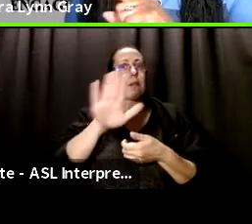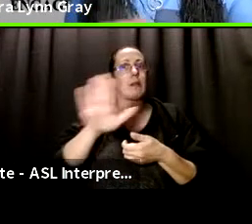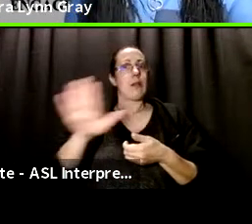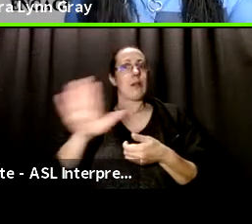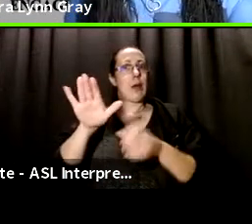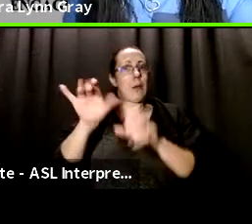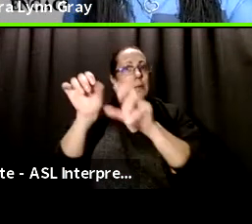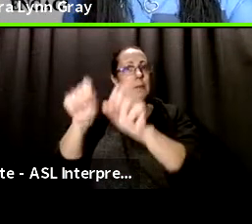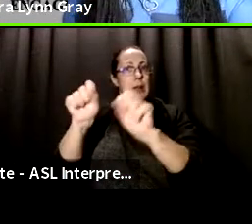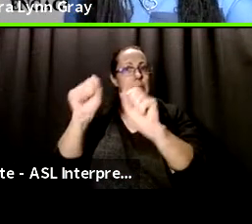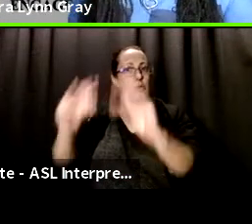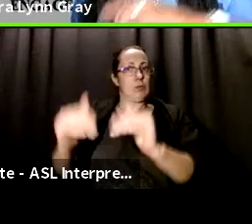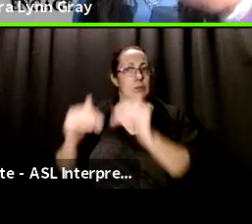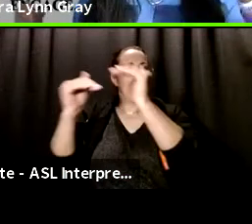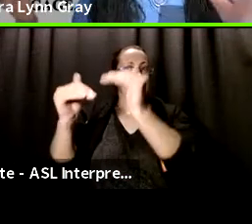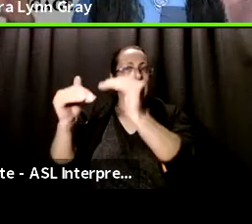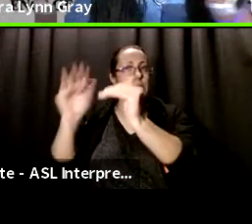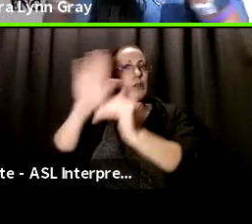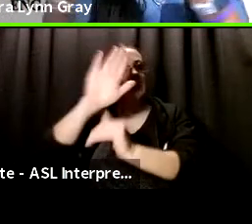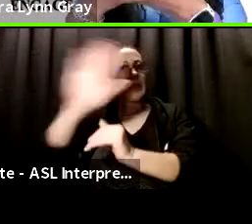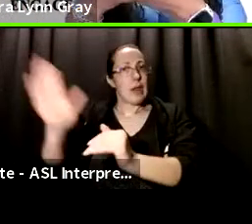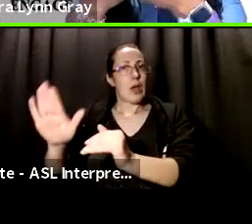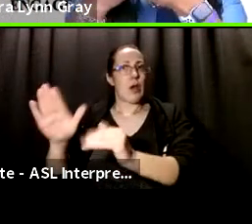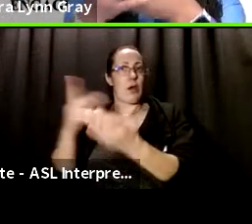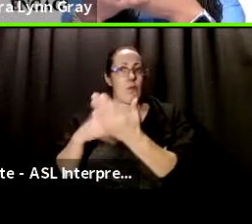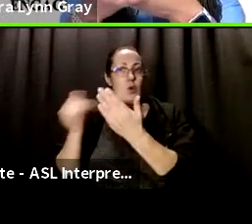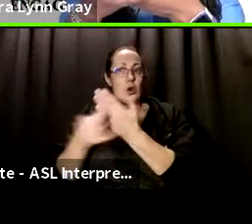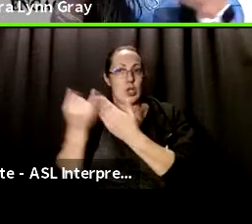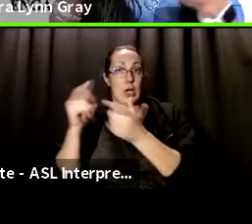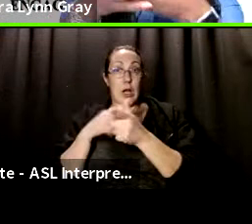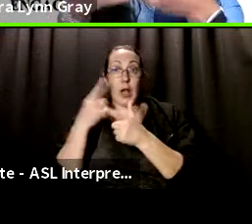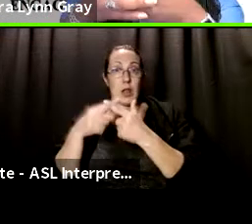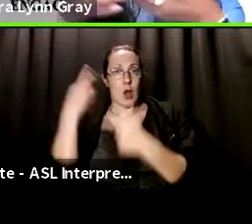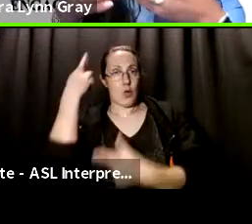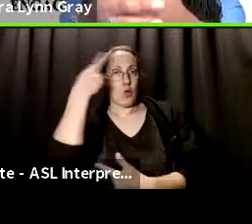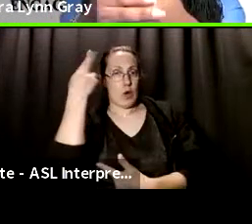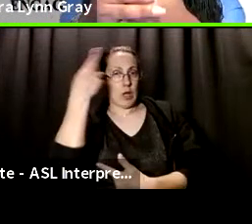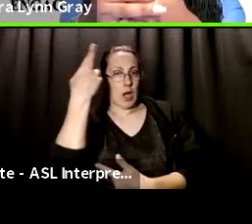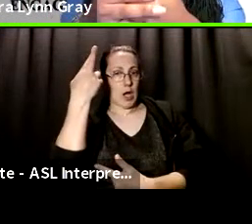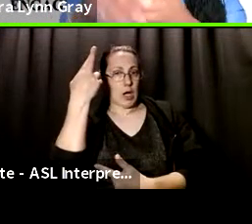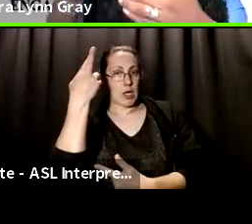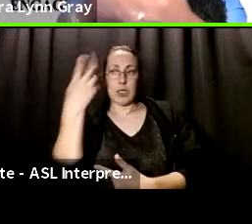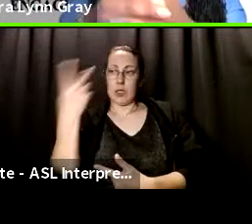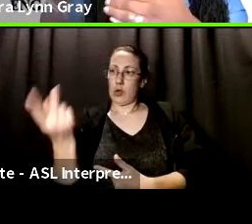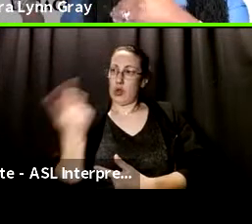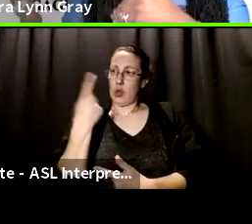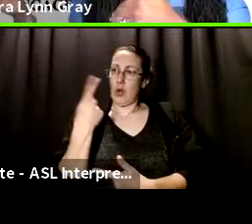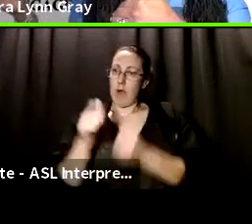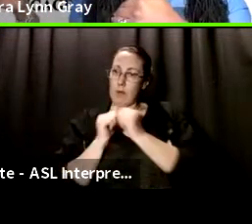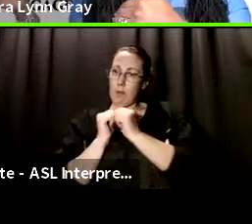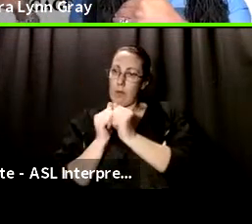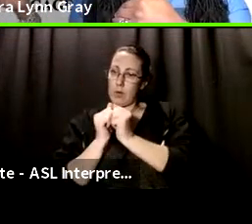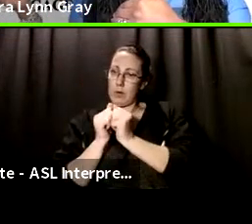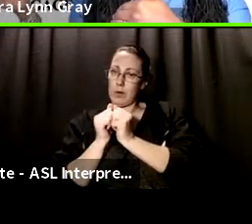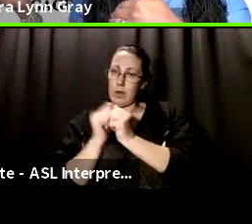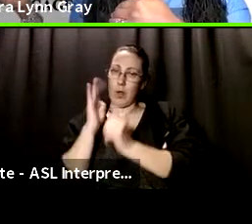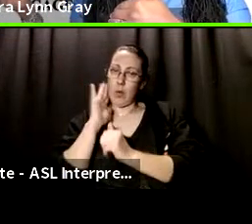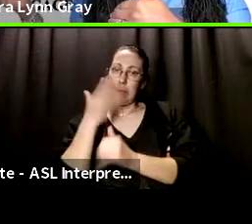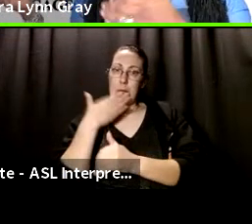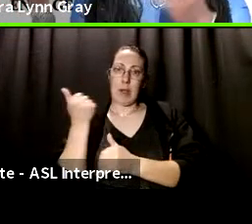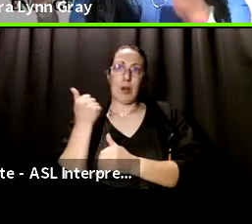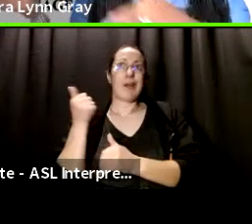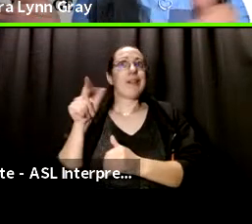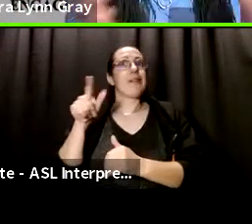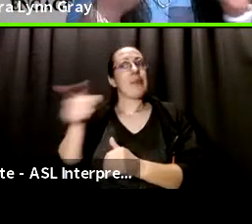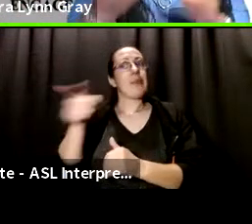to advance their project, and actually realized it was really good for us to come together. They wanted to do more with their